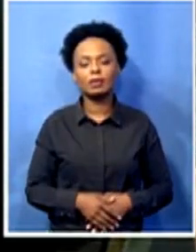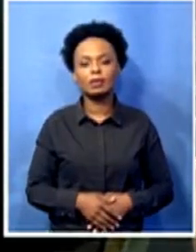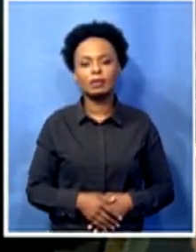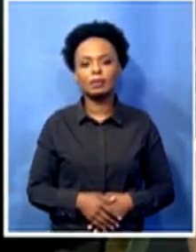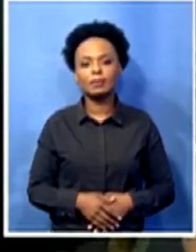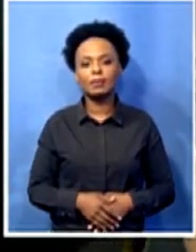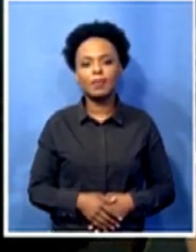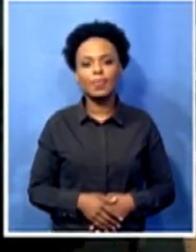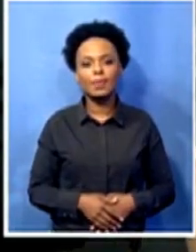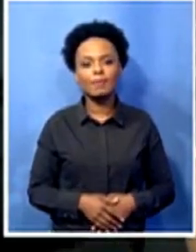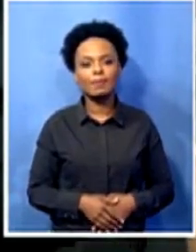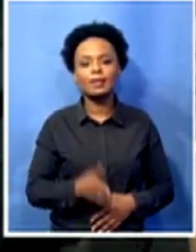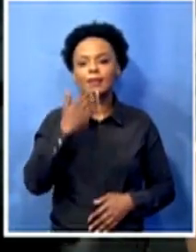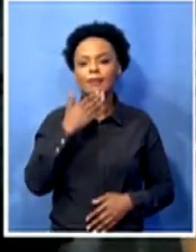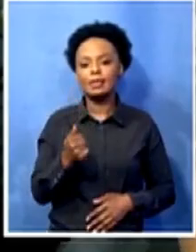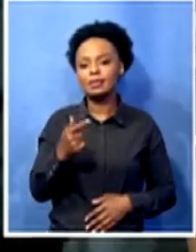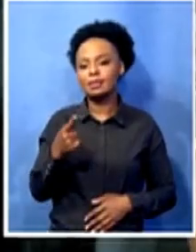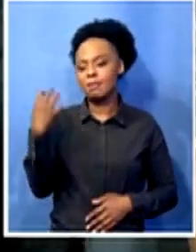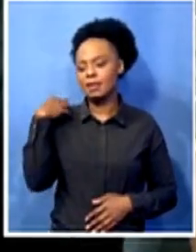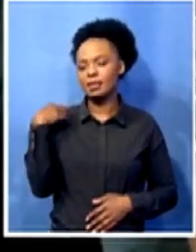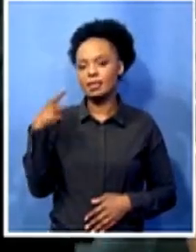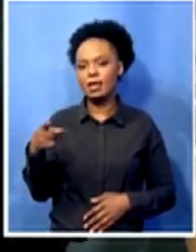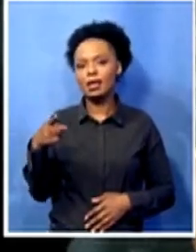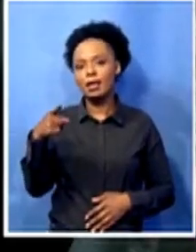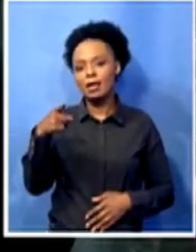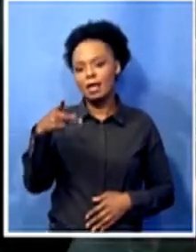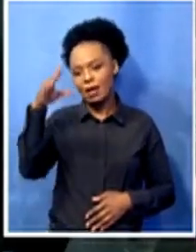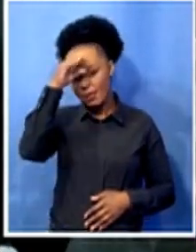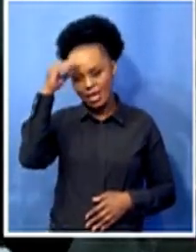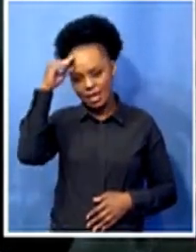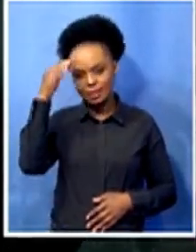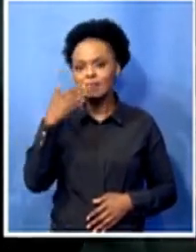zabo. Labantu laba siyabahlola namhla. Yes, injalo.